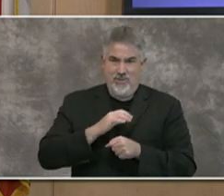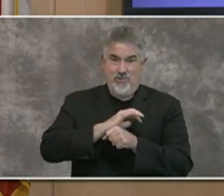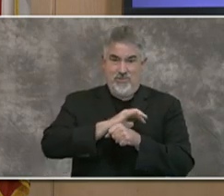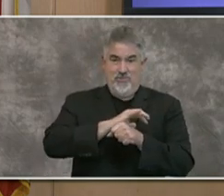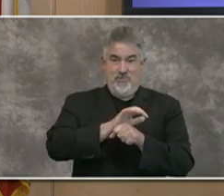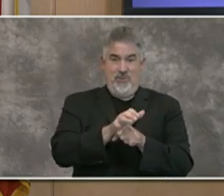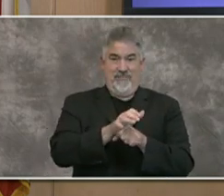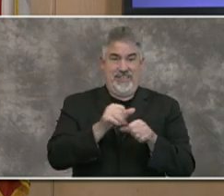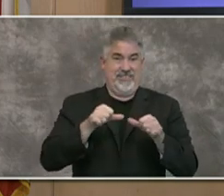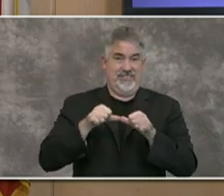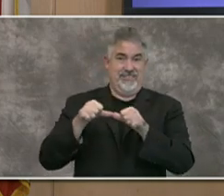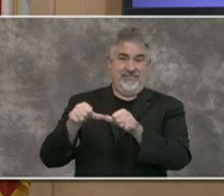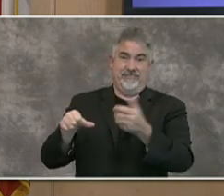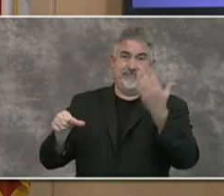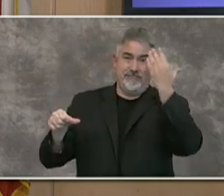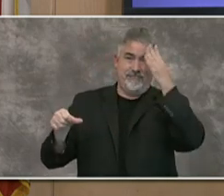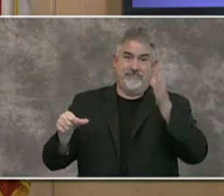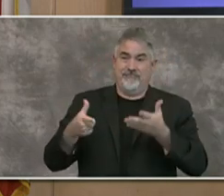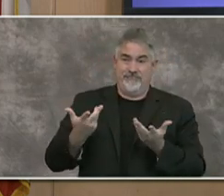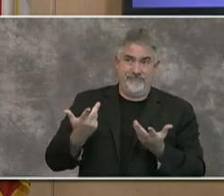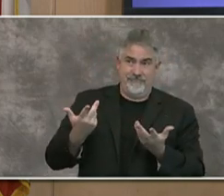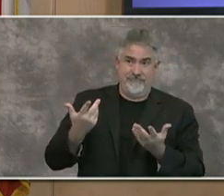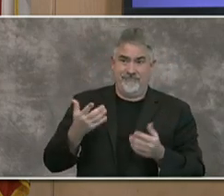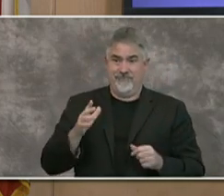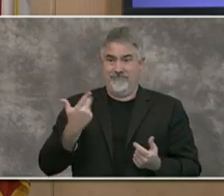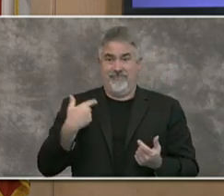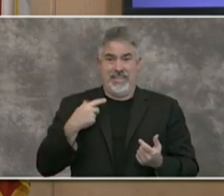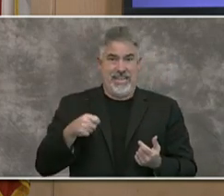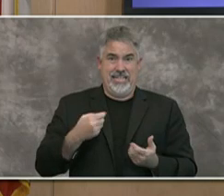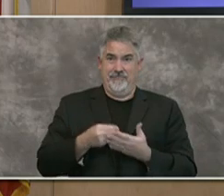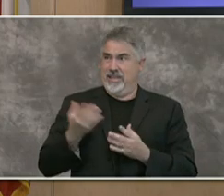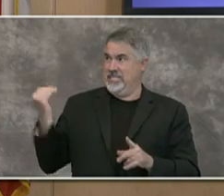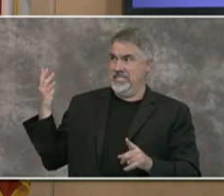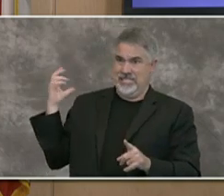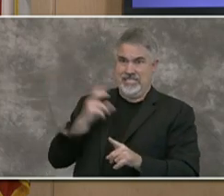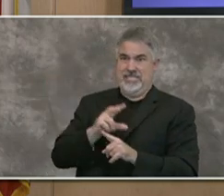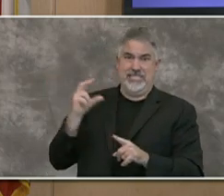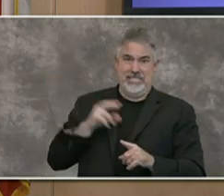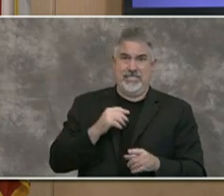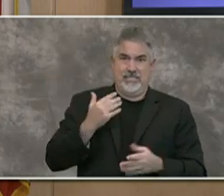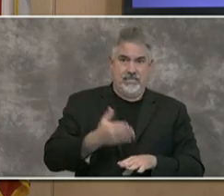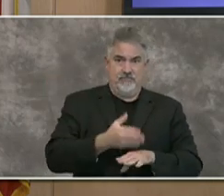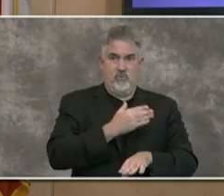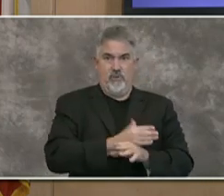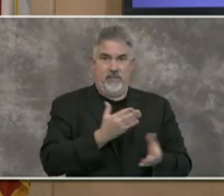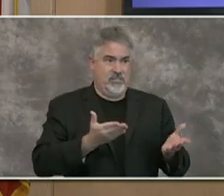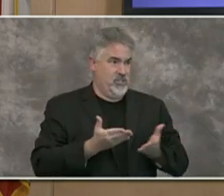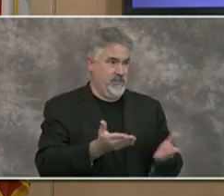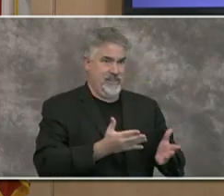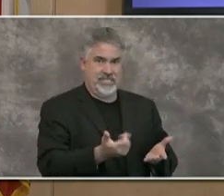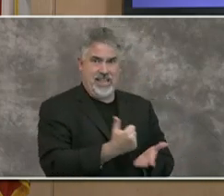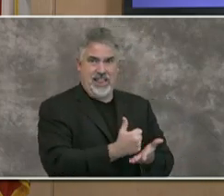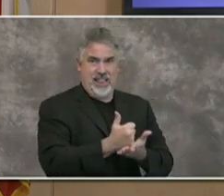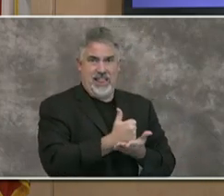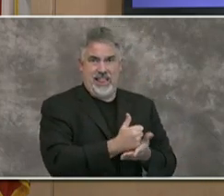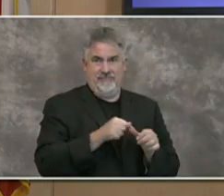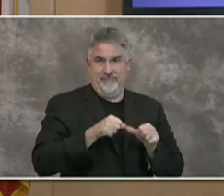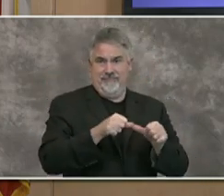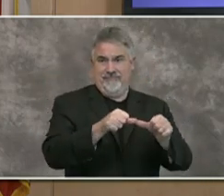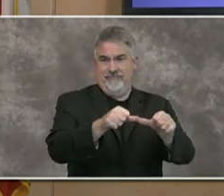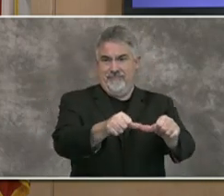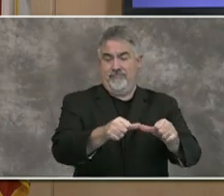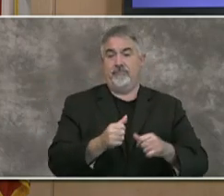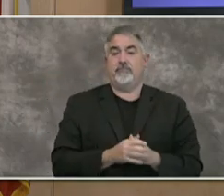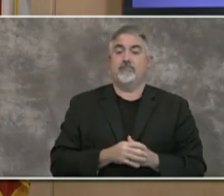timely now, in that it could provide an opportunity to provide an increased level of services at a time when there may be some facilities,